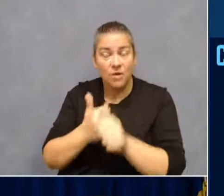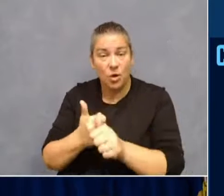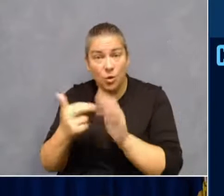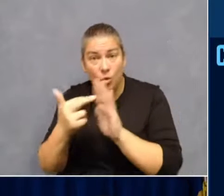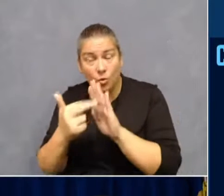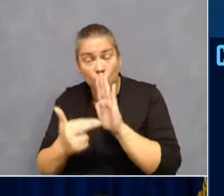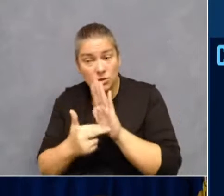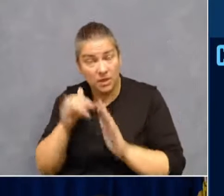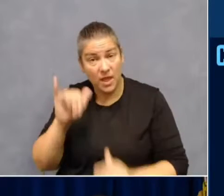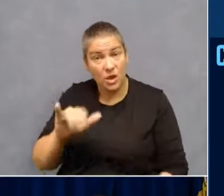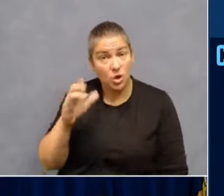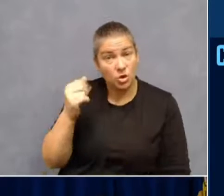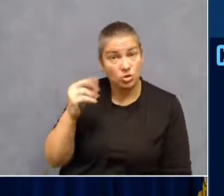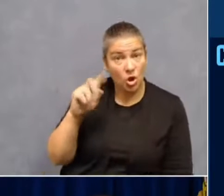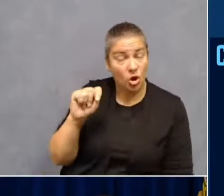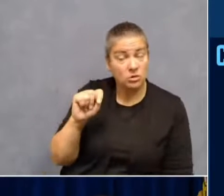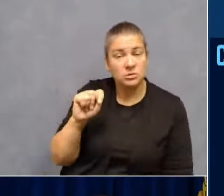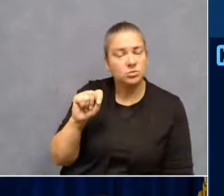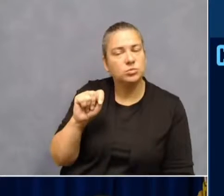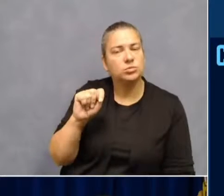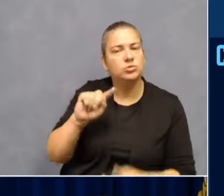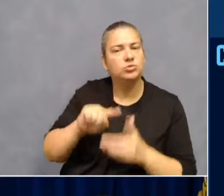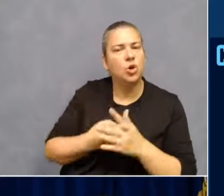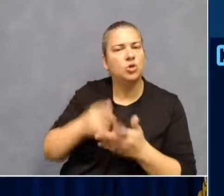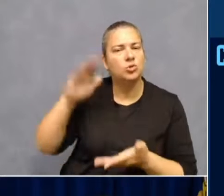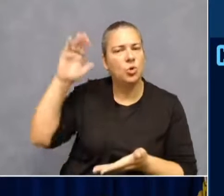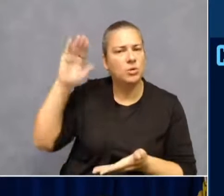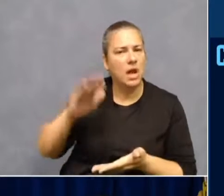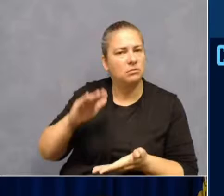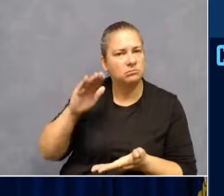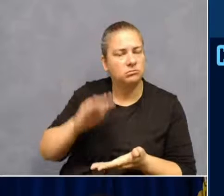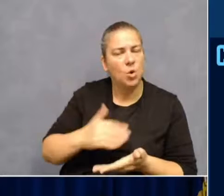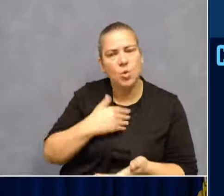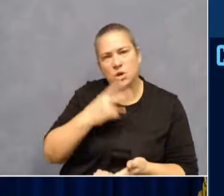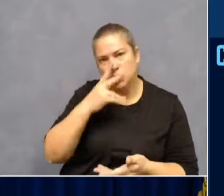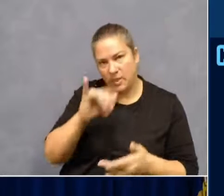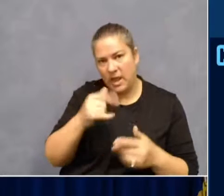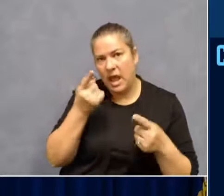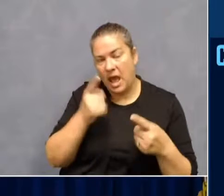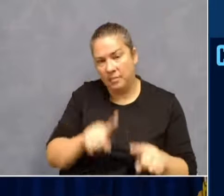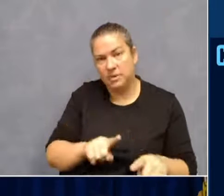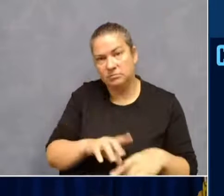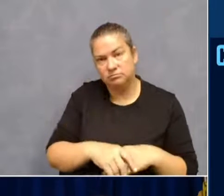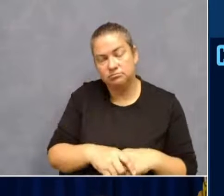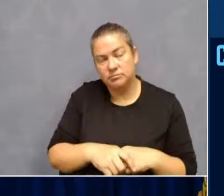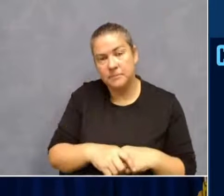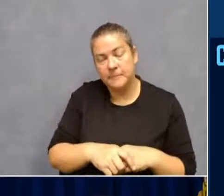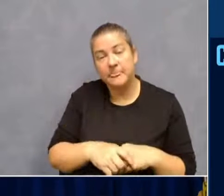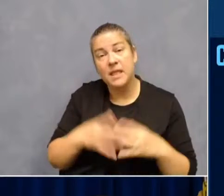start going down. And we've seen that happen in some other places. So